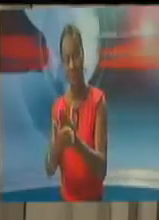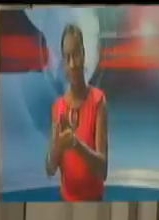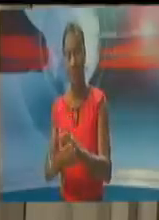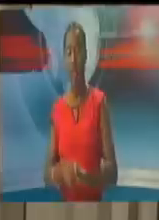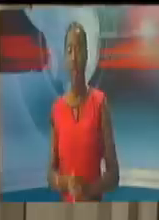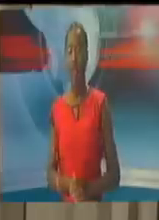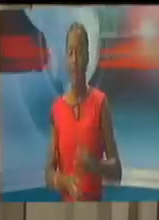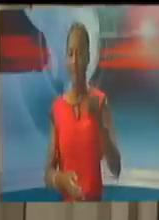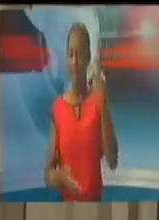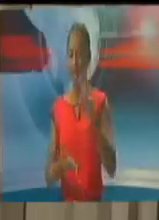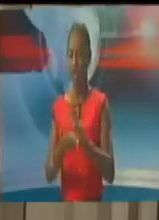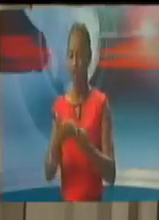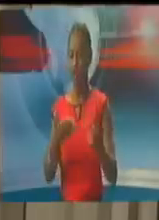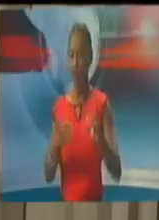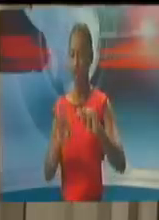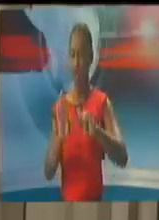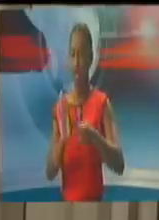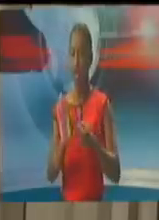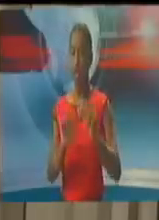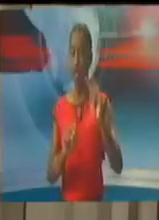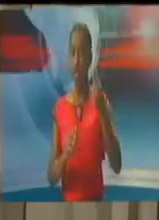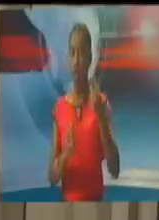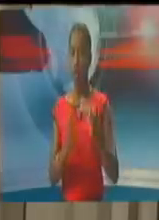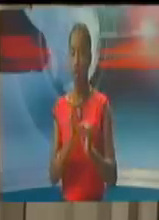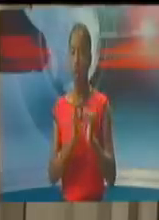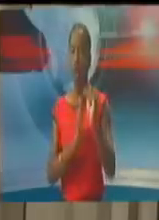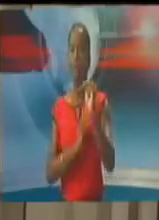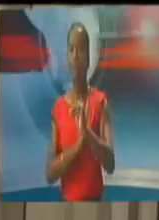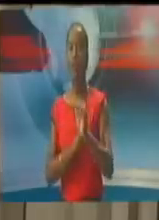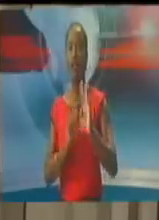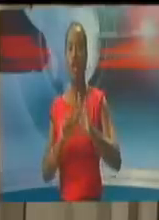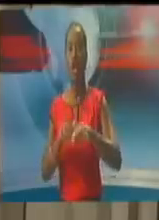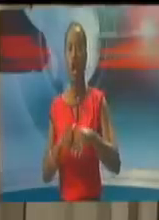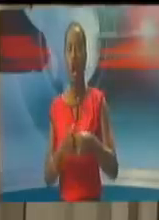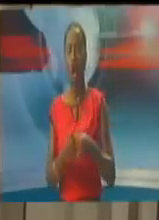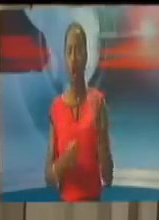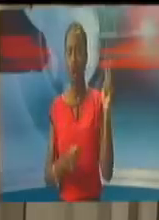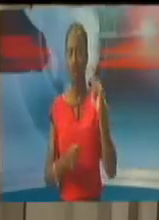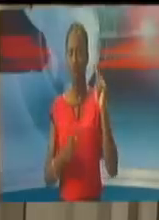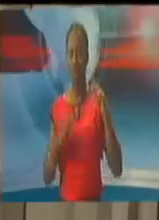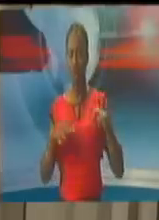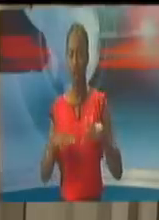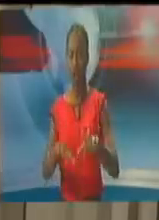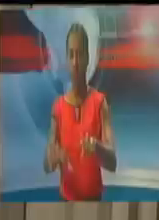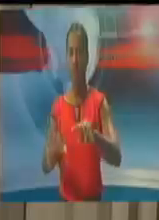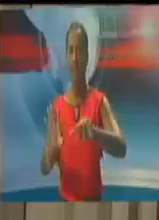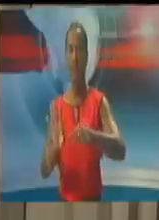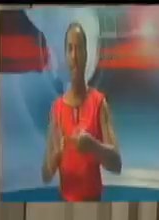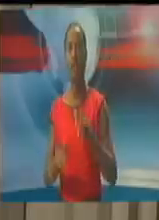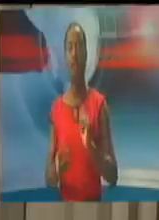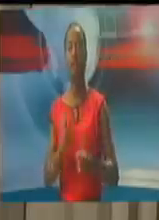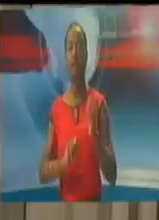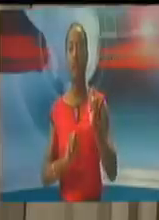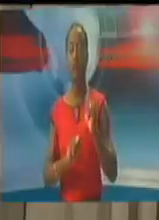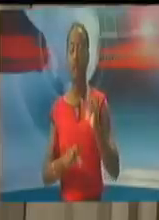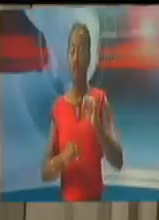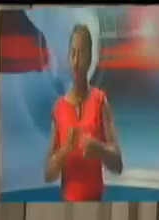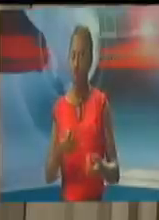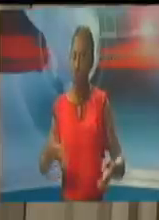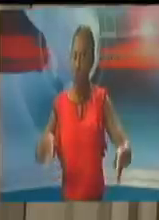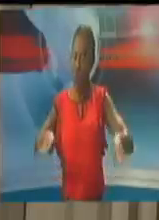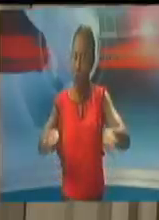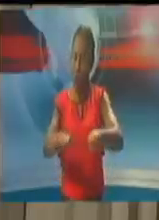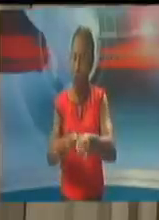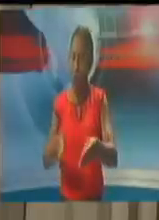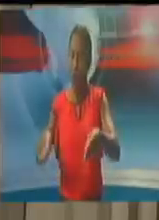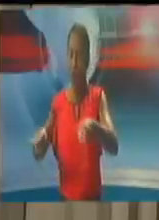last 2 weeks, starting on the 12th of March, how this virus came to be imported in Trinidad and Tobago. So the closure of our borders is a